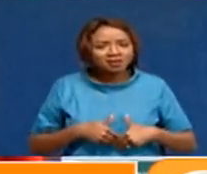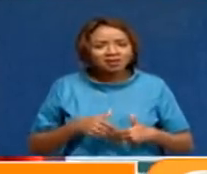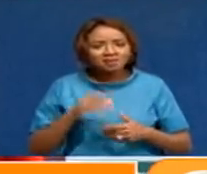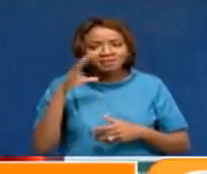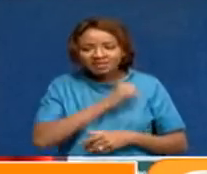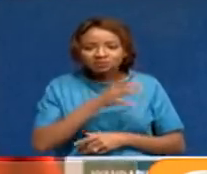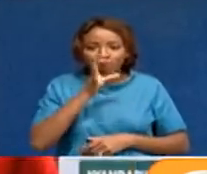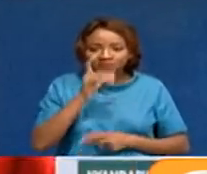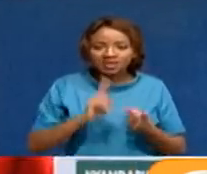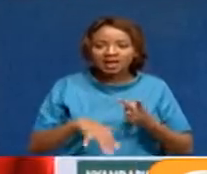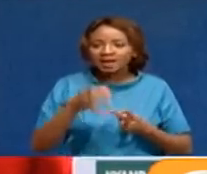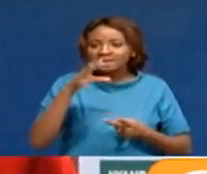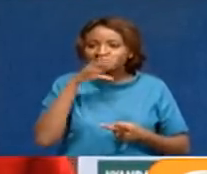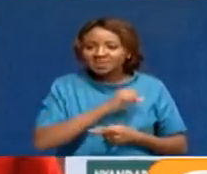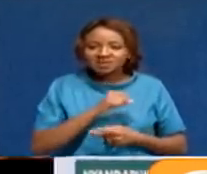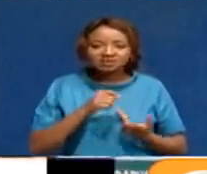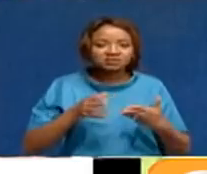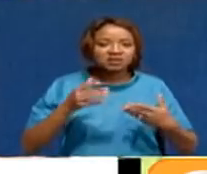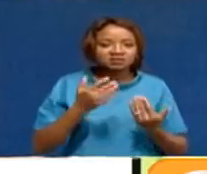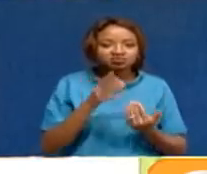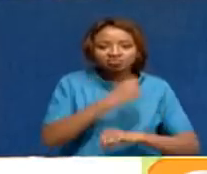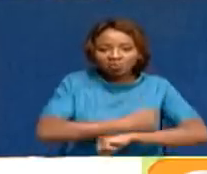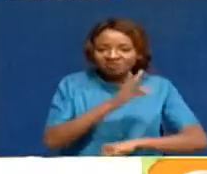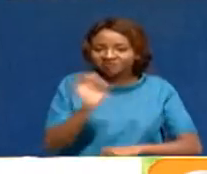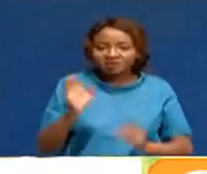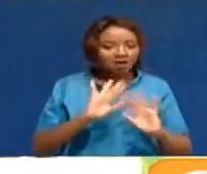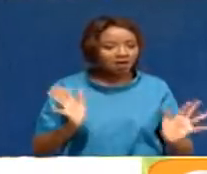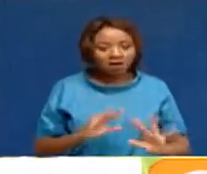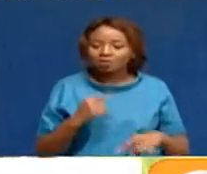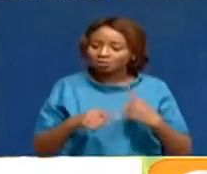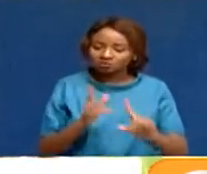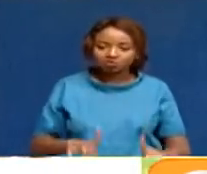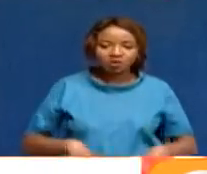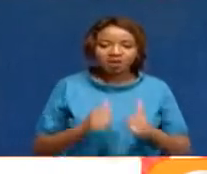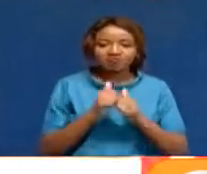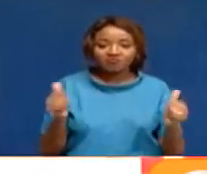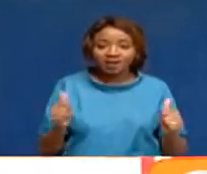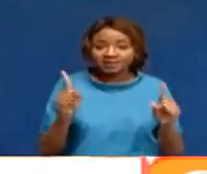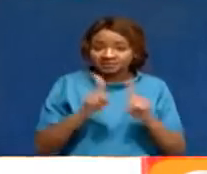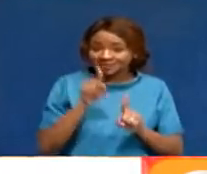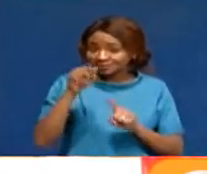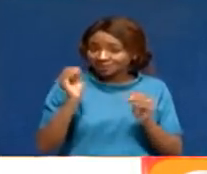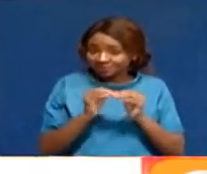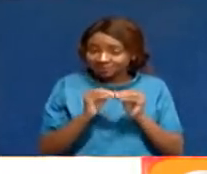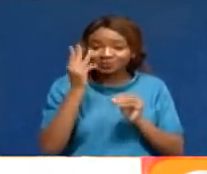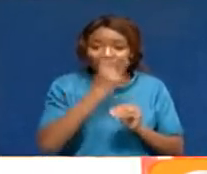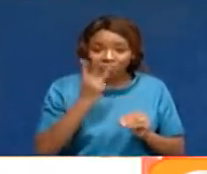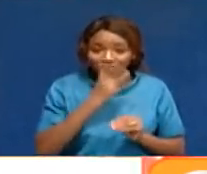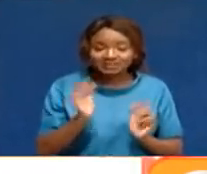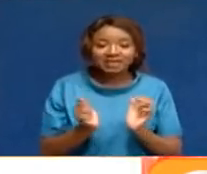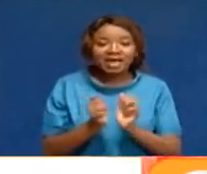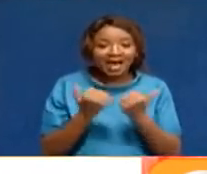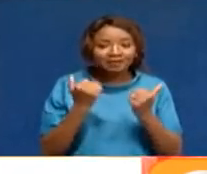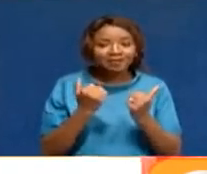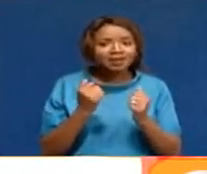la kukosa maji, mambo ya barabara ambazo haziishi. Several defections are expected during the Wednesday meeting, which will take place